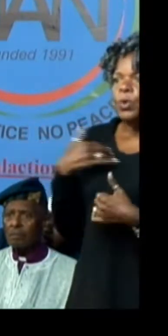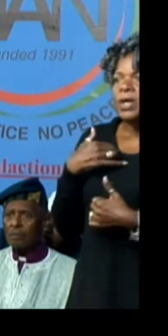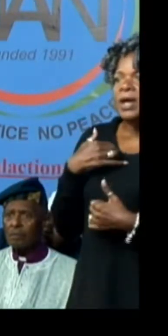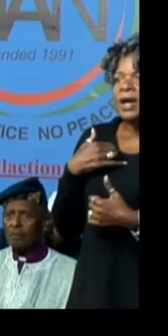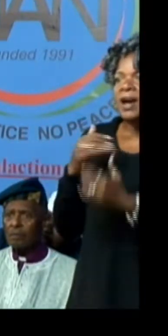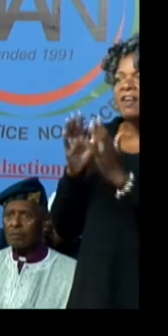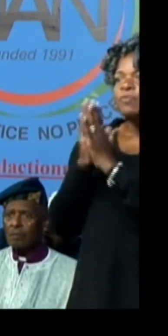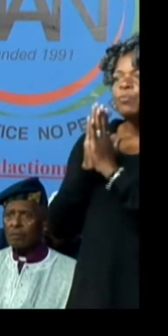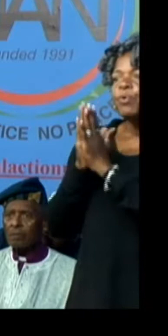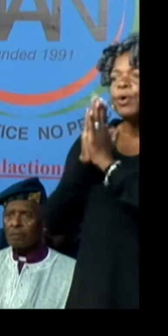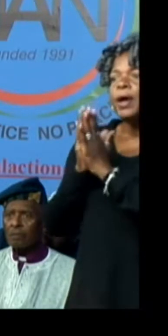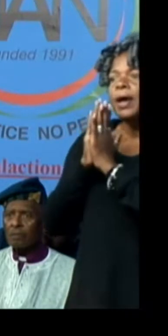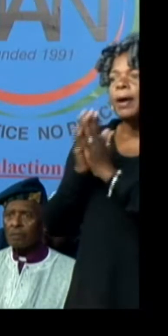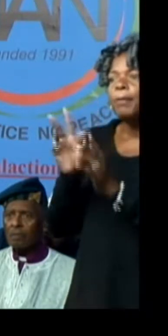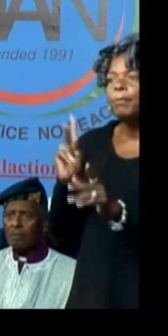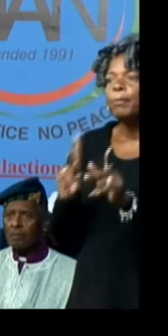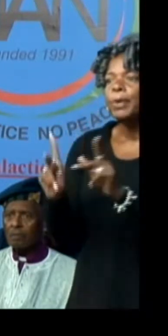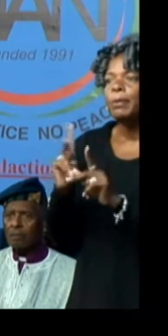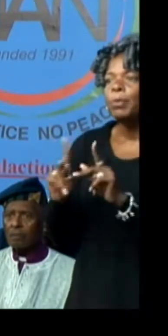1-877-626-4651.